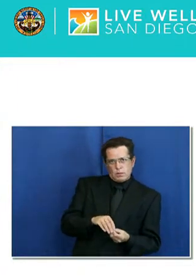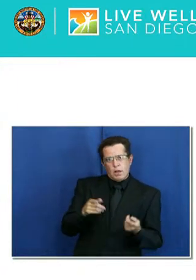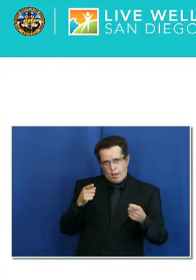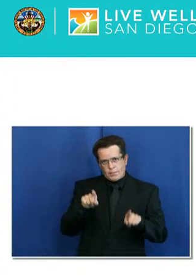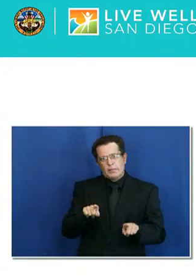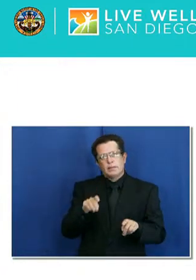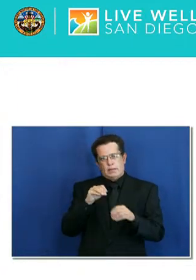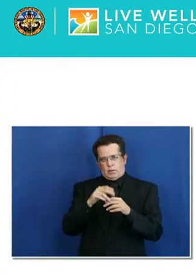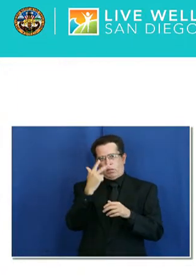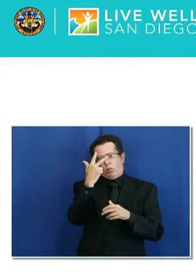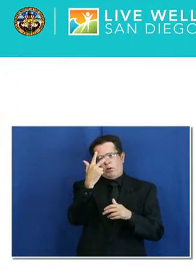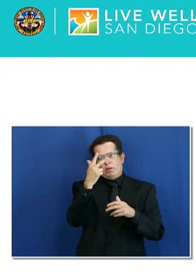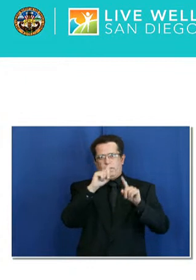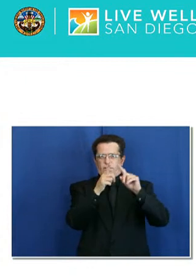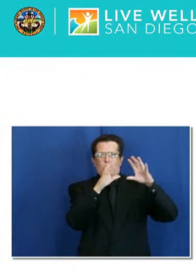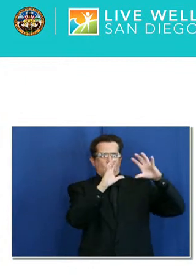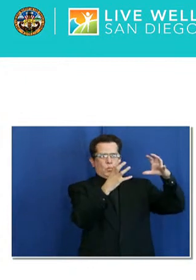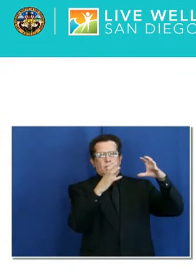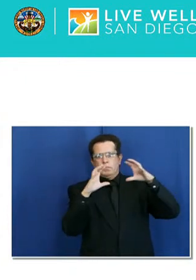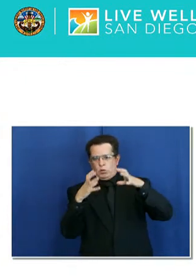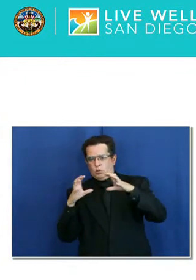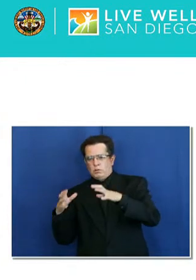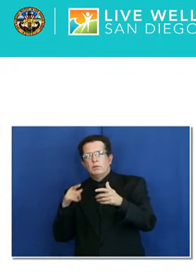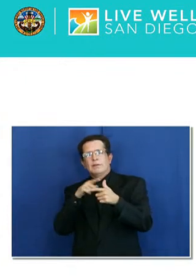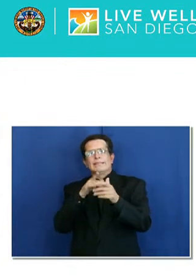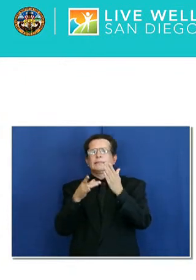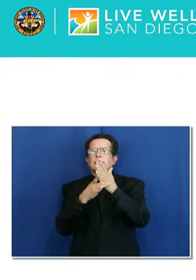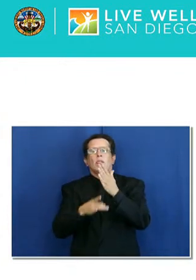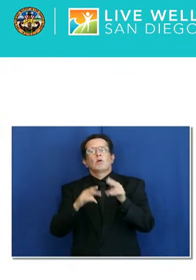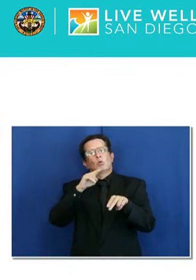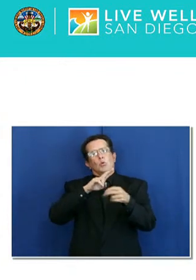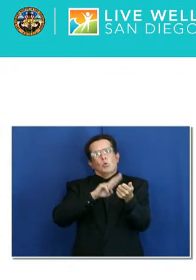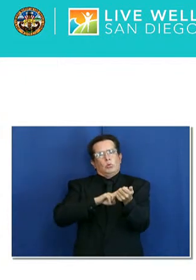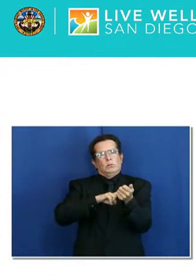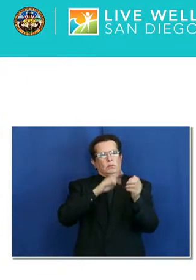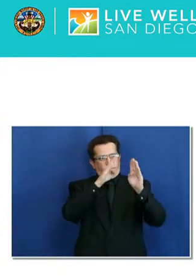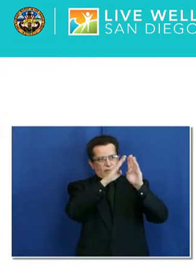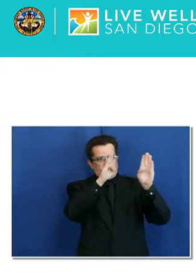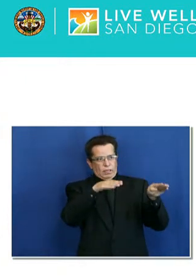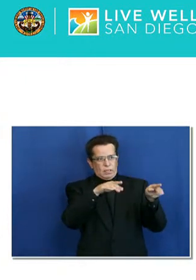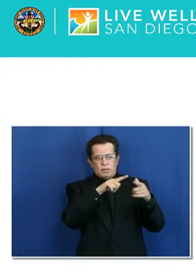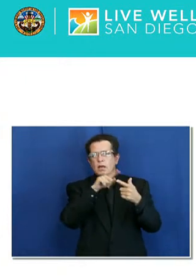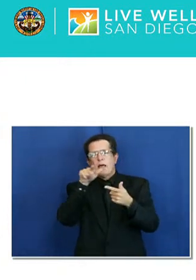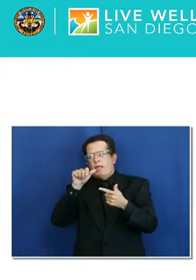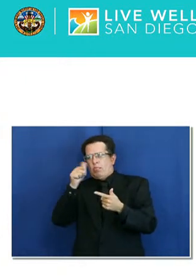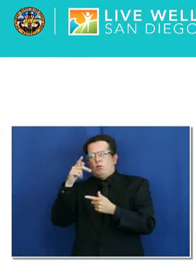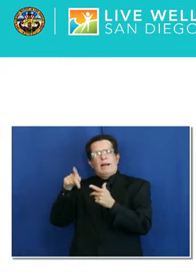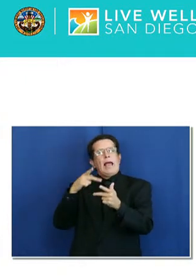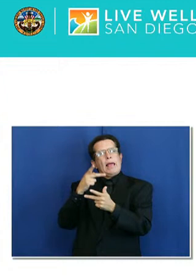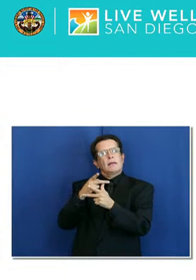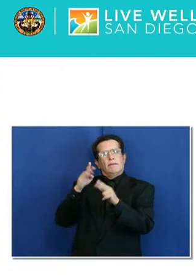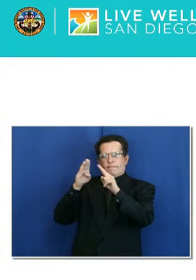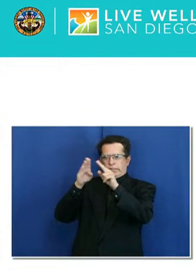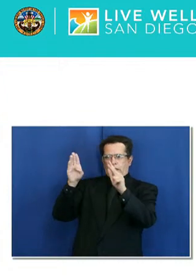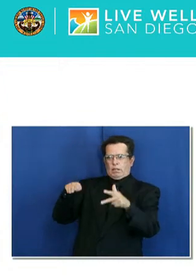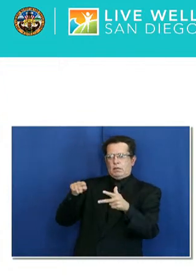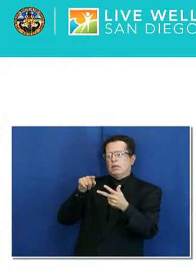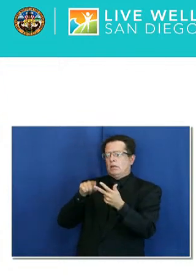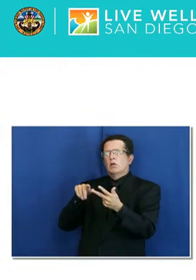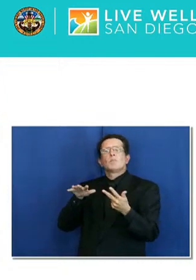have occurred in 3 categories: skilled nursing facilities, other congregate settings, and community